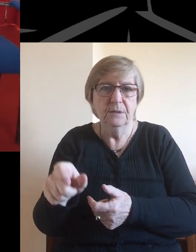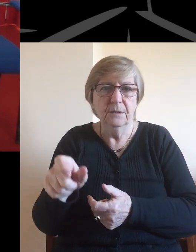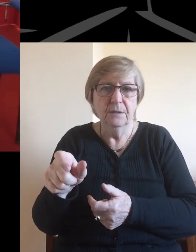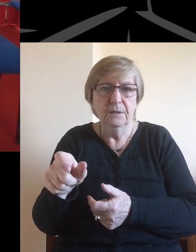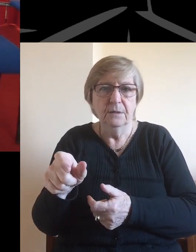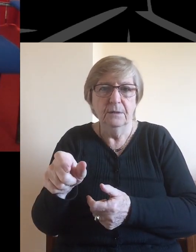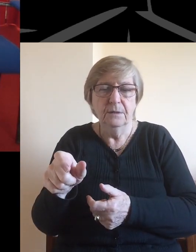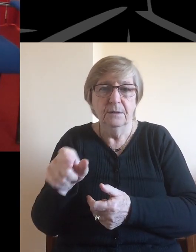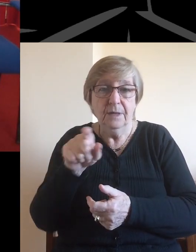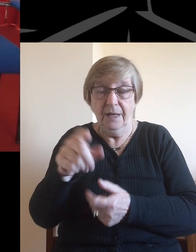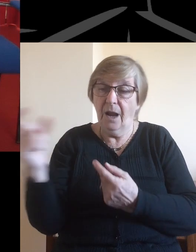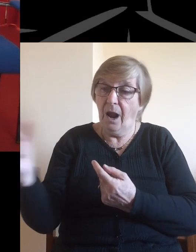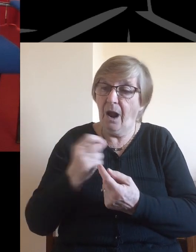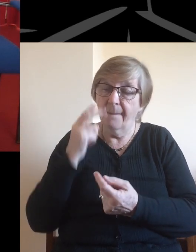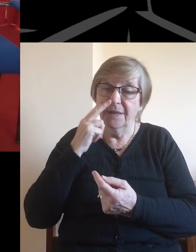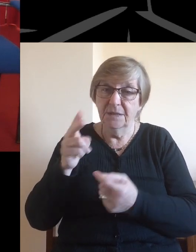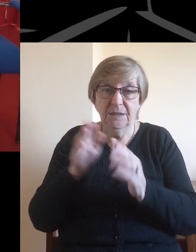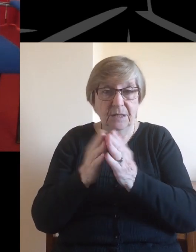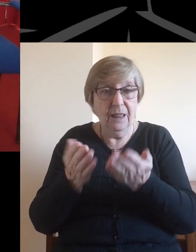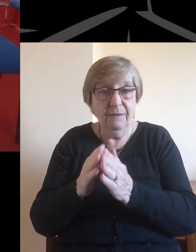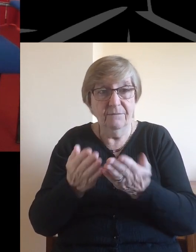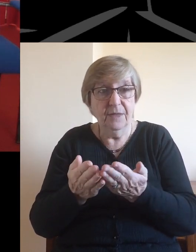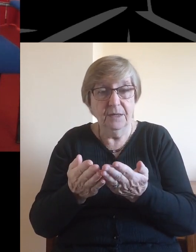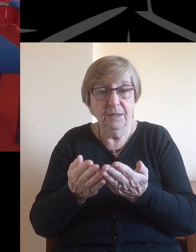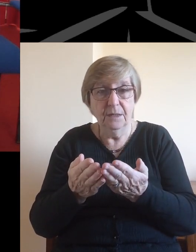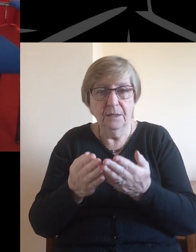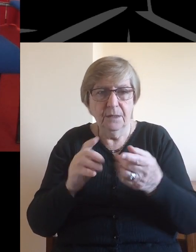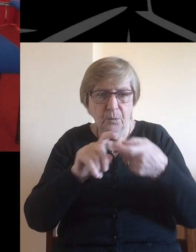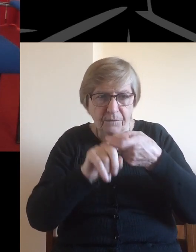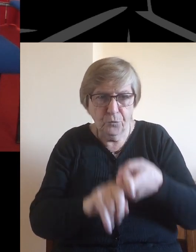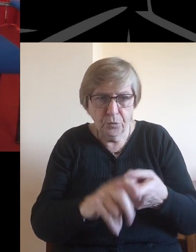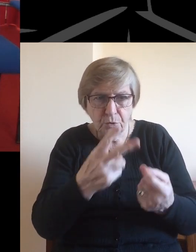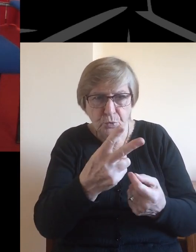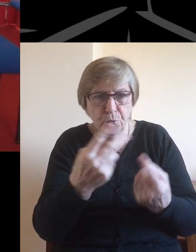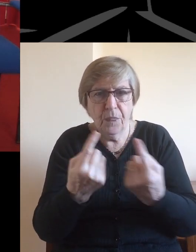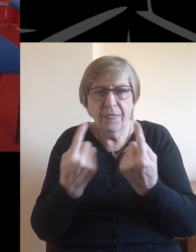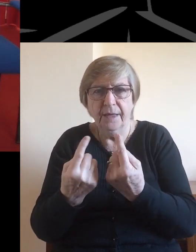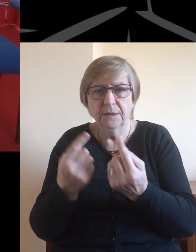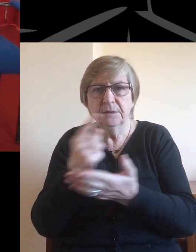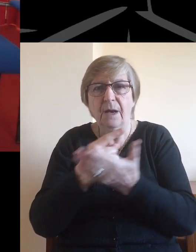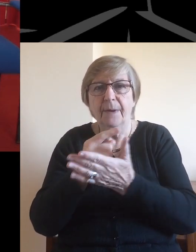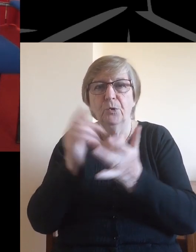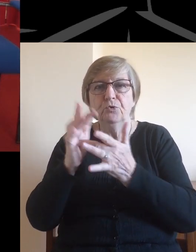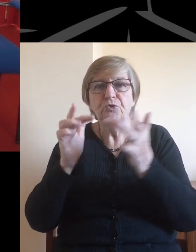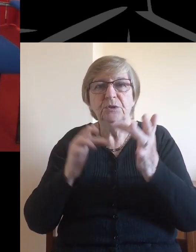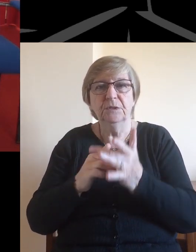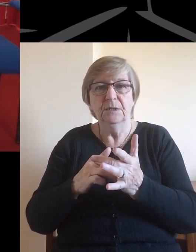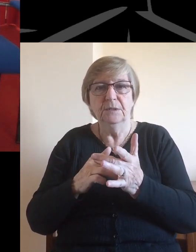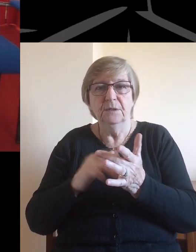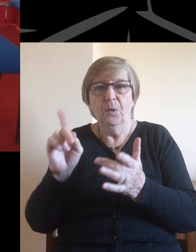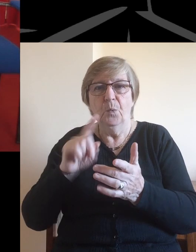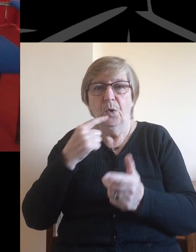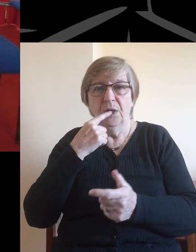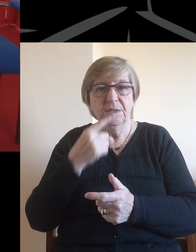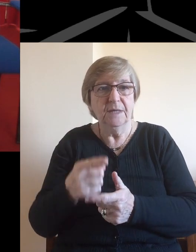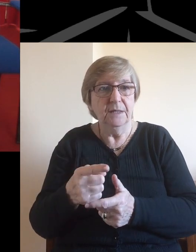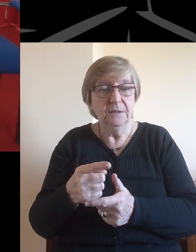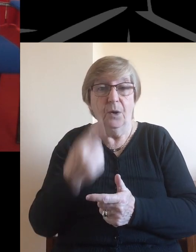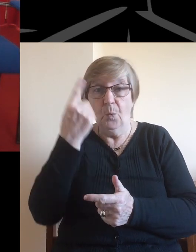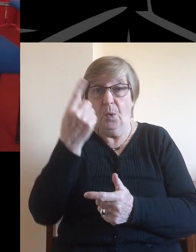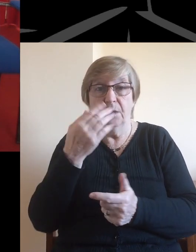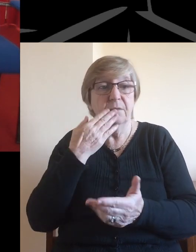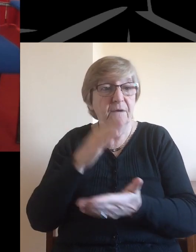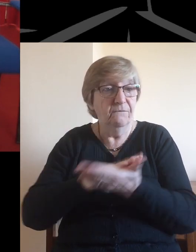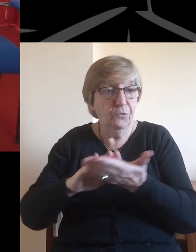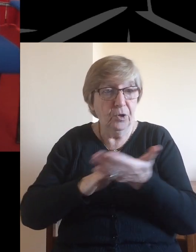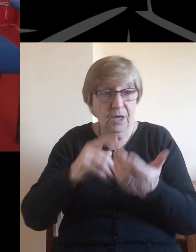In this Come and See leaflet, you'll see we focus on two particular things about Jesus' claims. One, that he